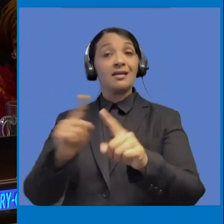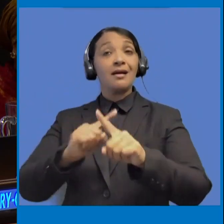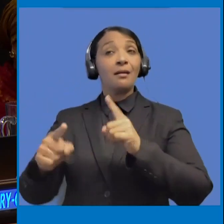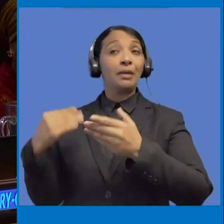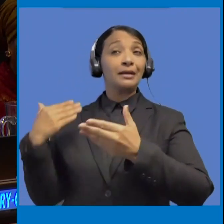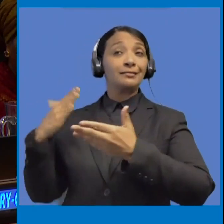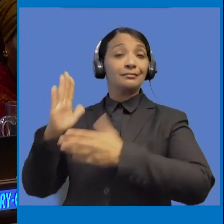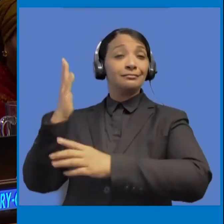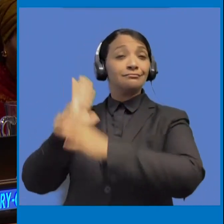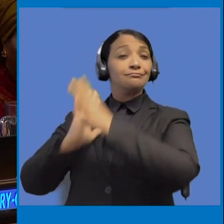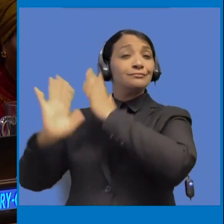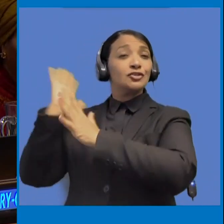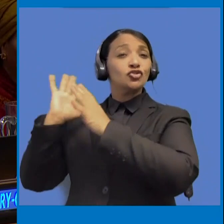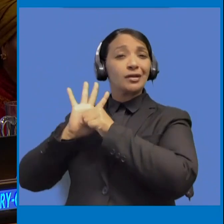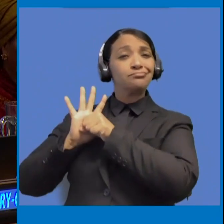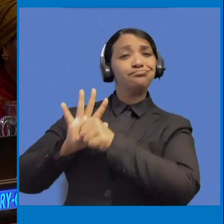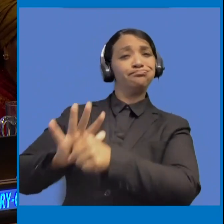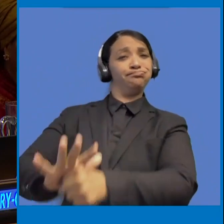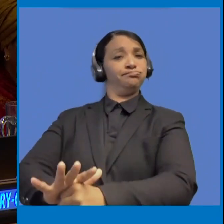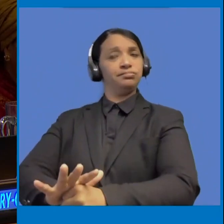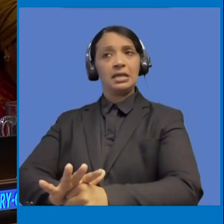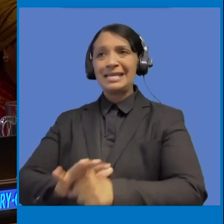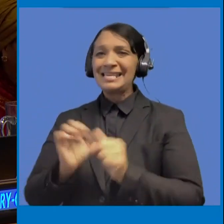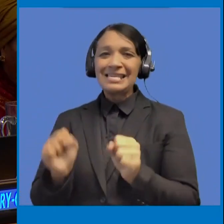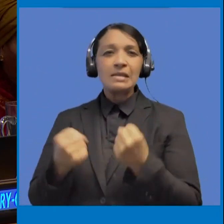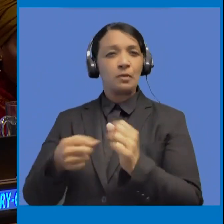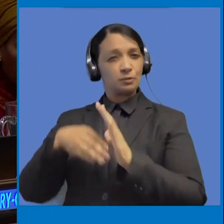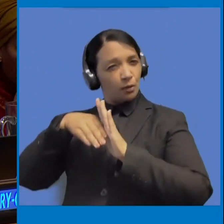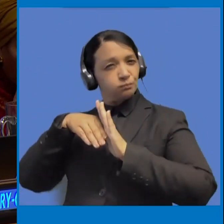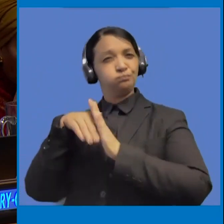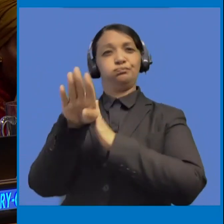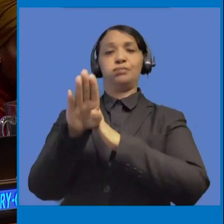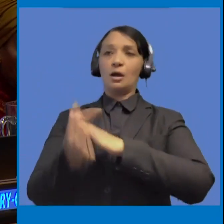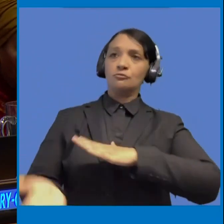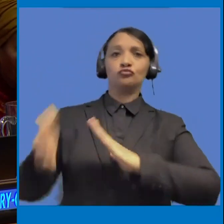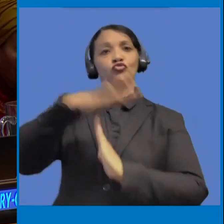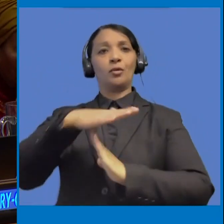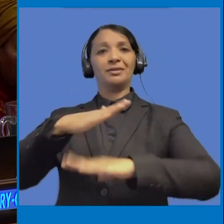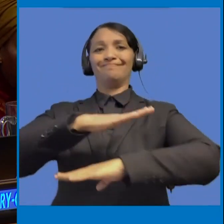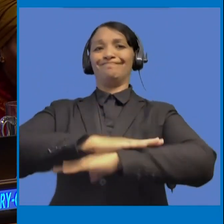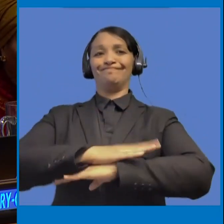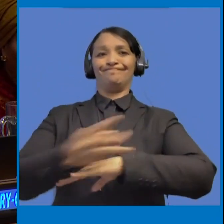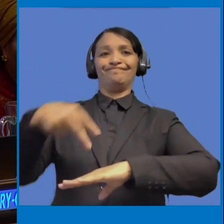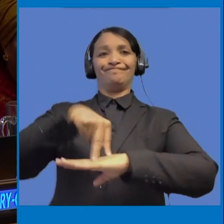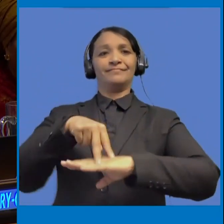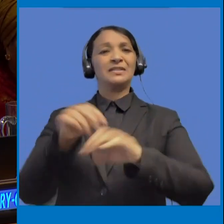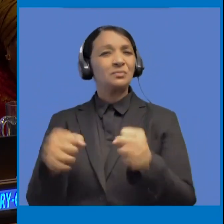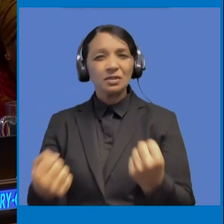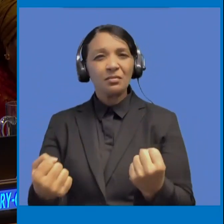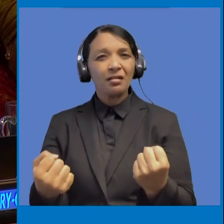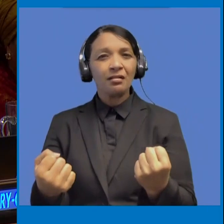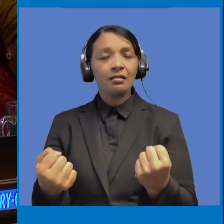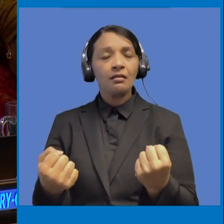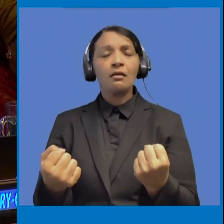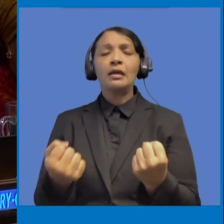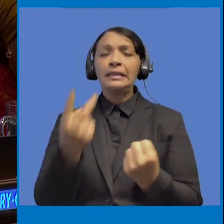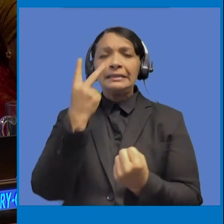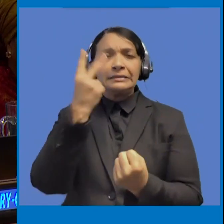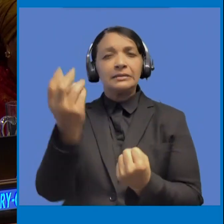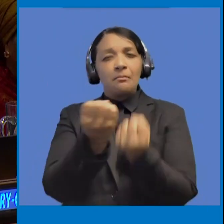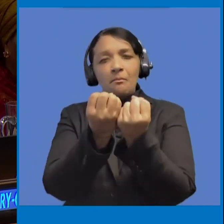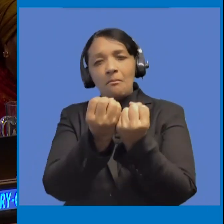from assuming its rightful place on the global stage. The robust growth that many African countries experienced